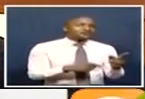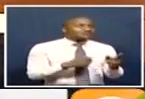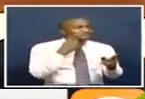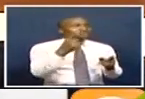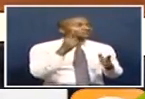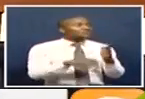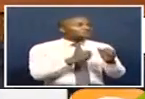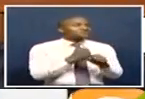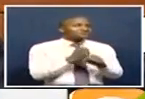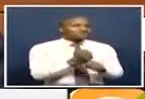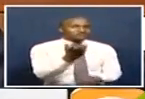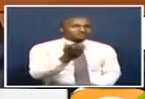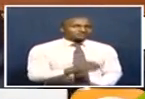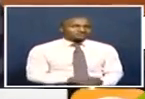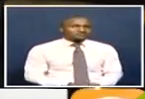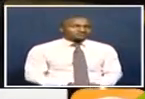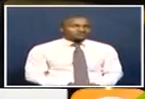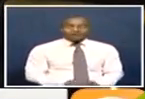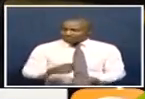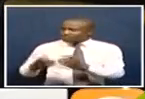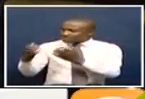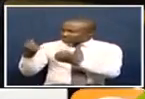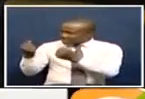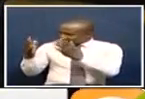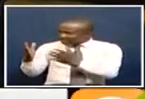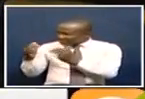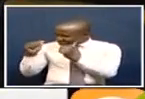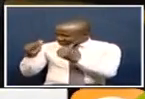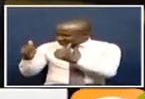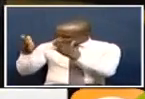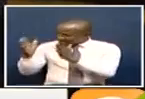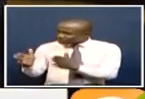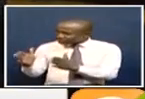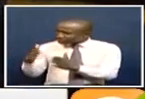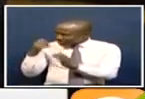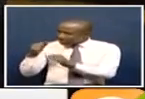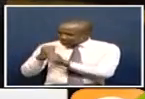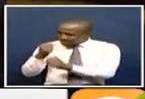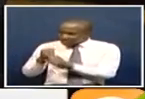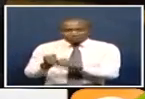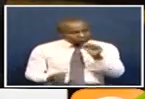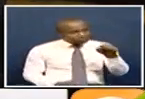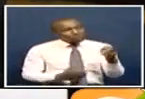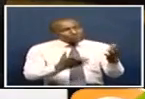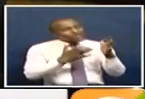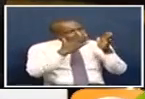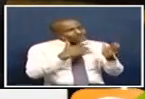Huh? But we need a driver. We need a driver, a serious driver. Very serious driver.